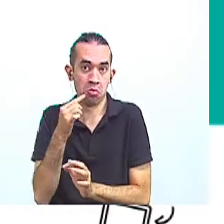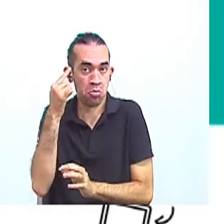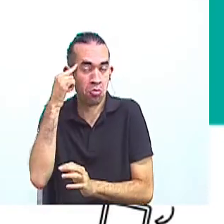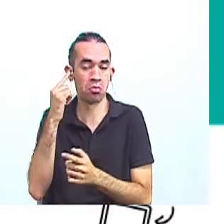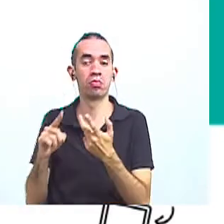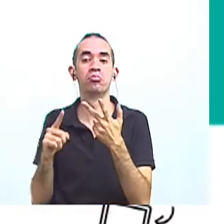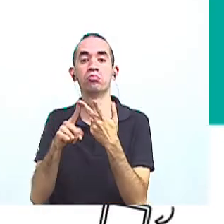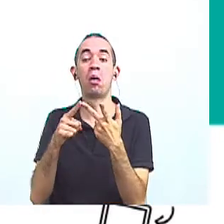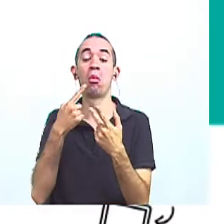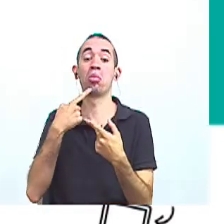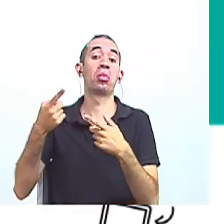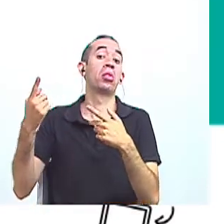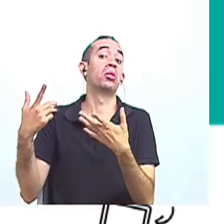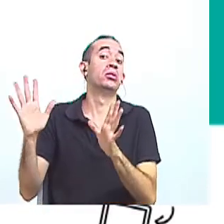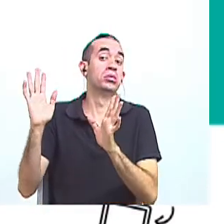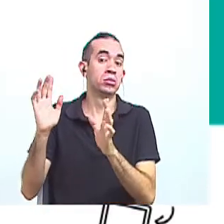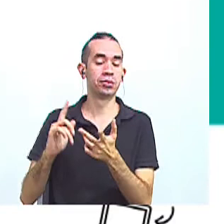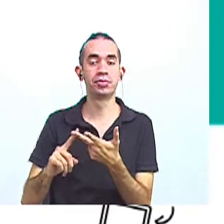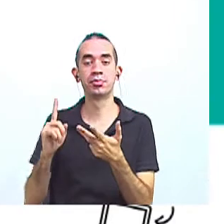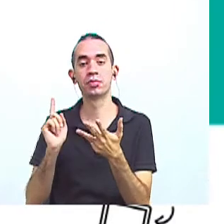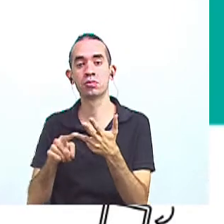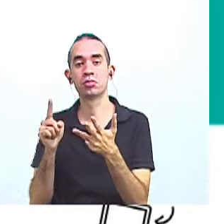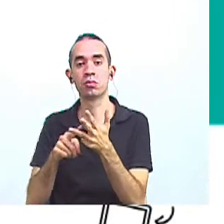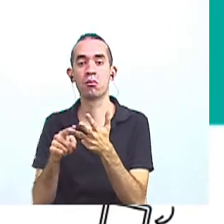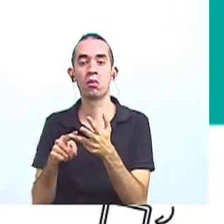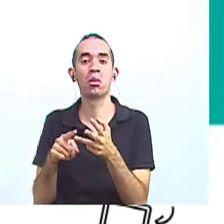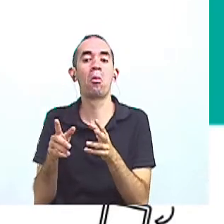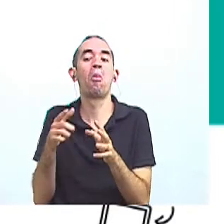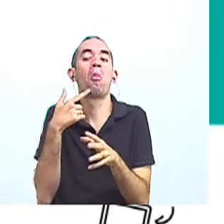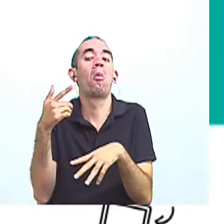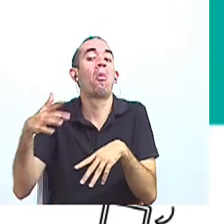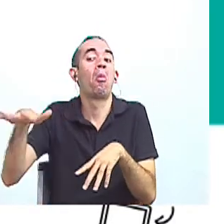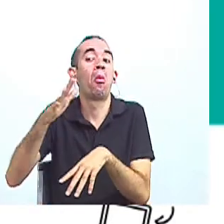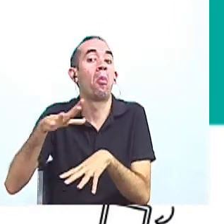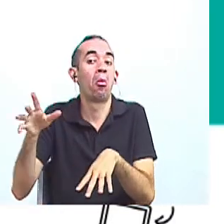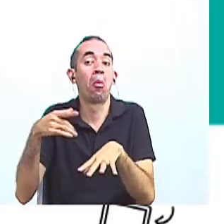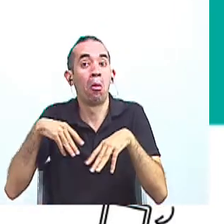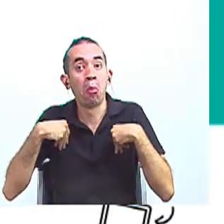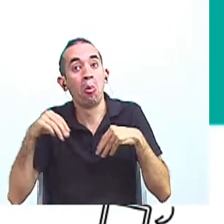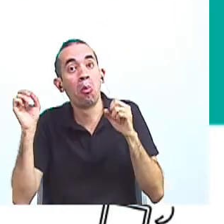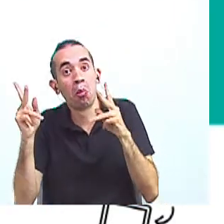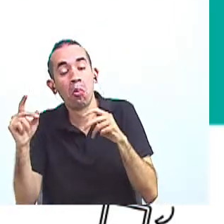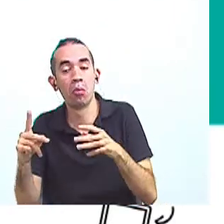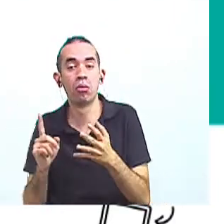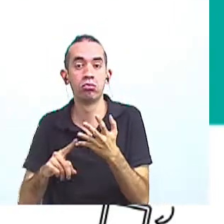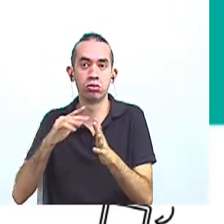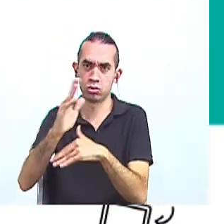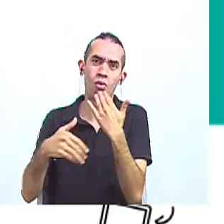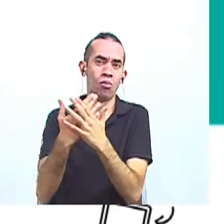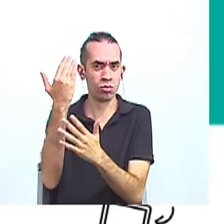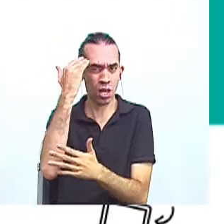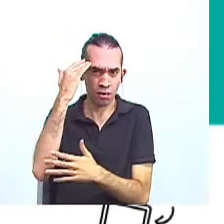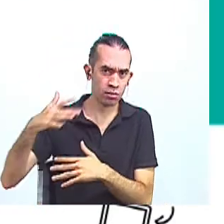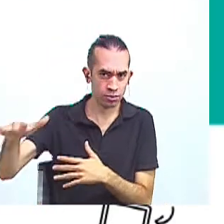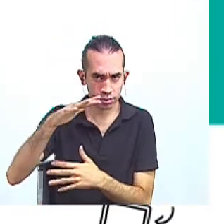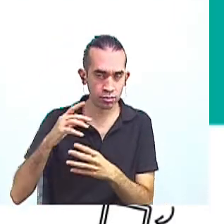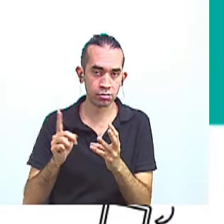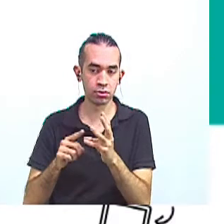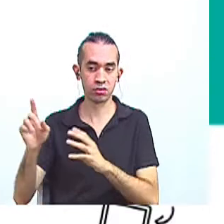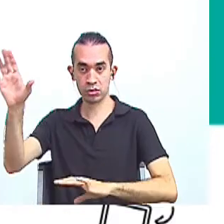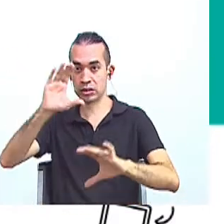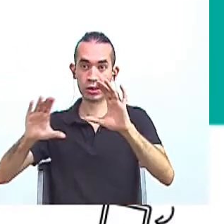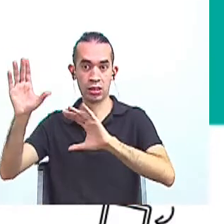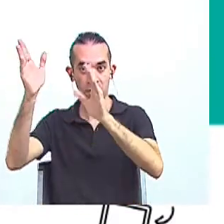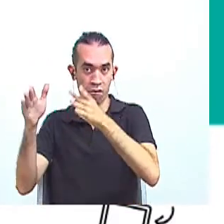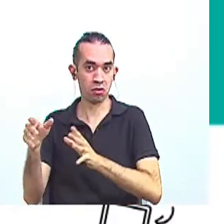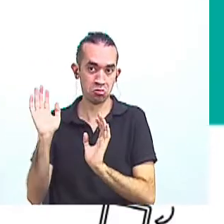said that, it is generally accepted that, everybody knows that, according to scientists. So